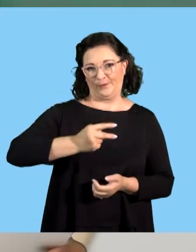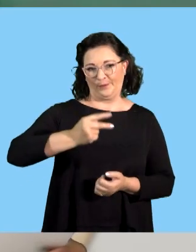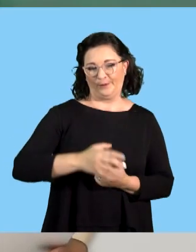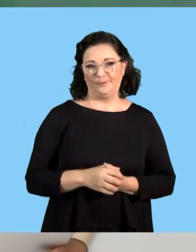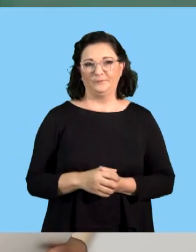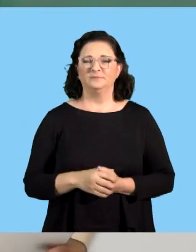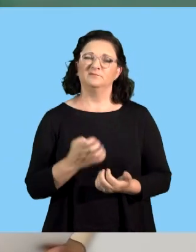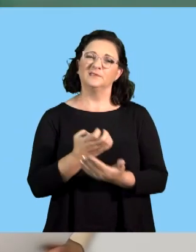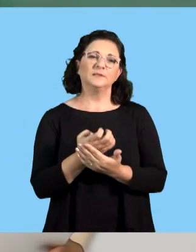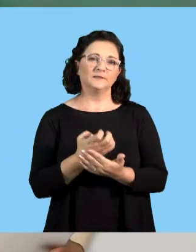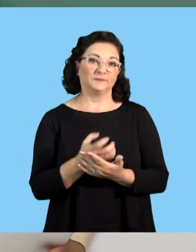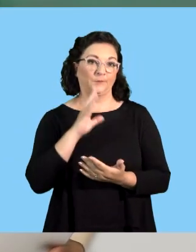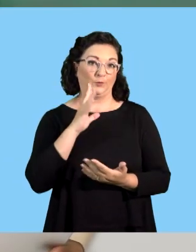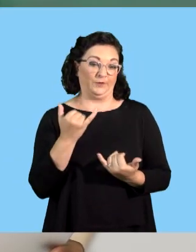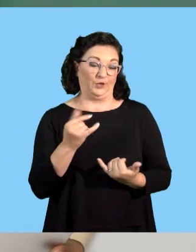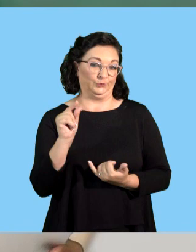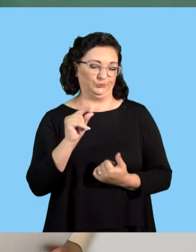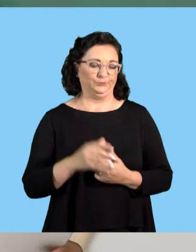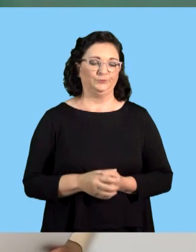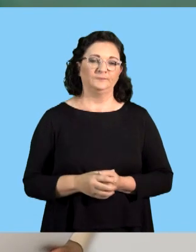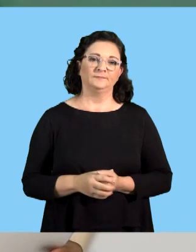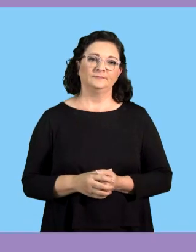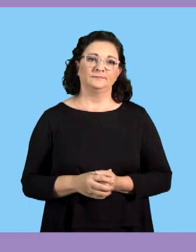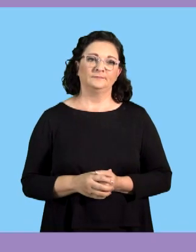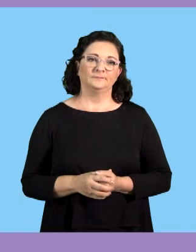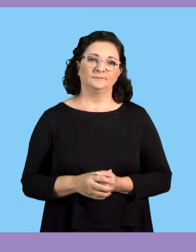we're going to look at an example after this slide.